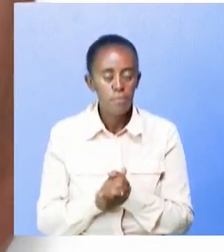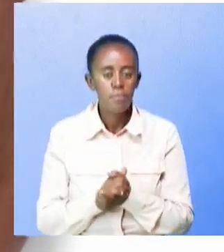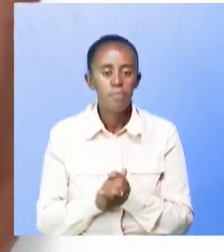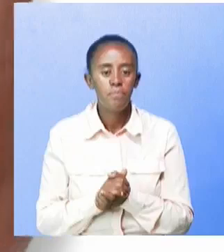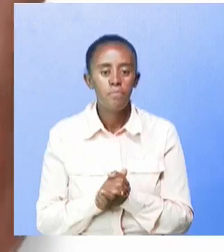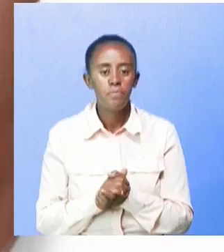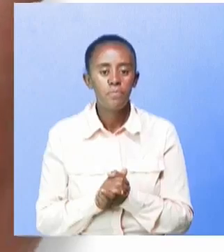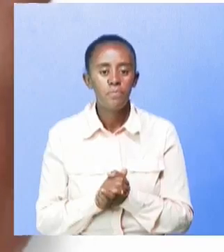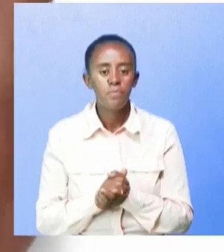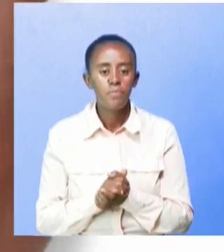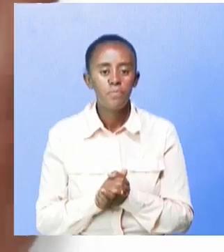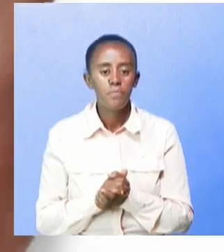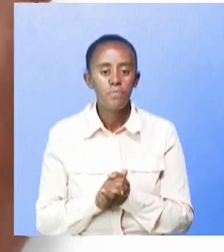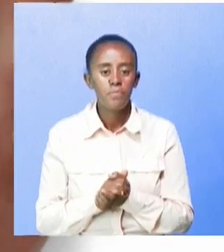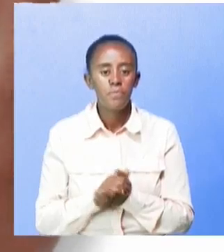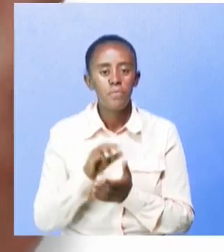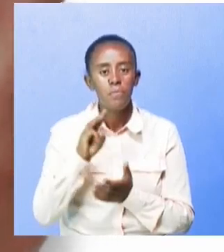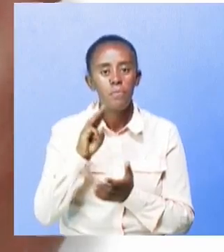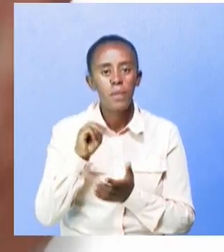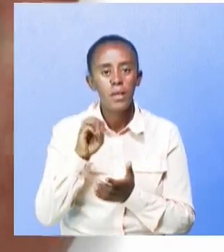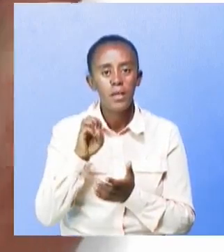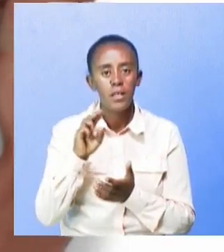mentioned